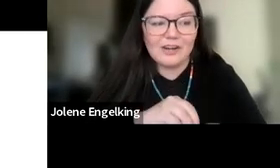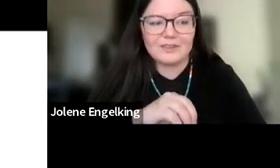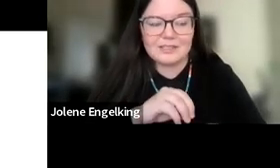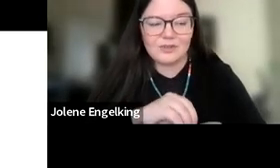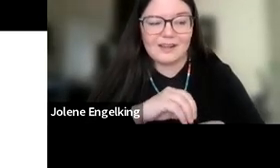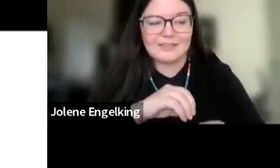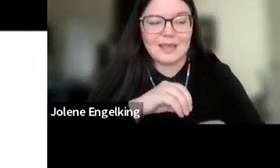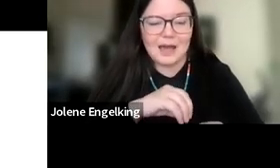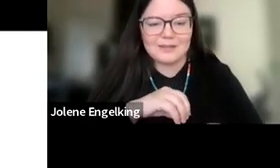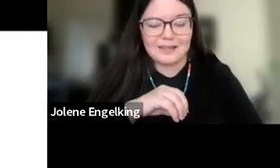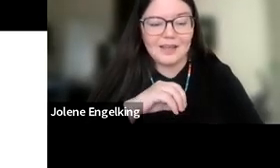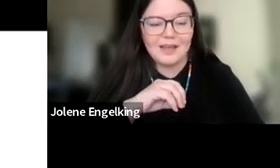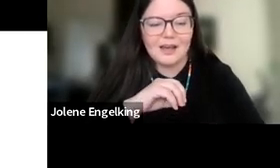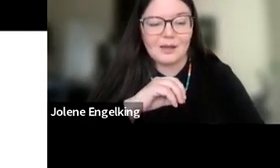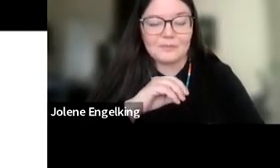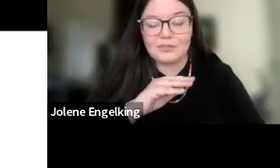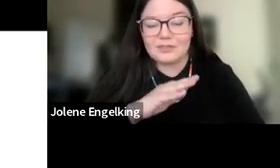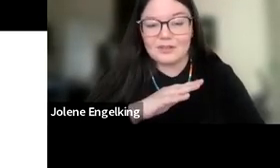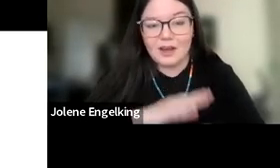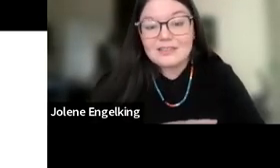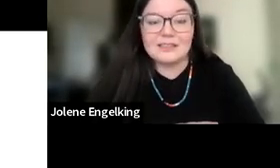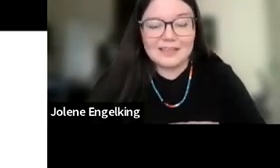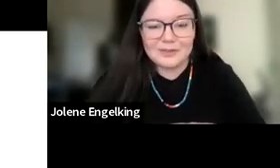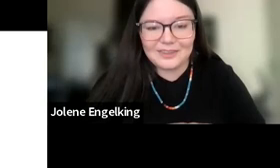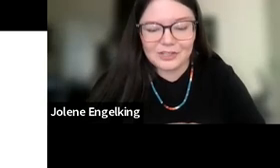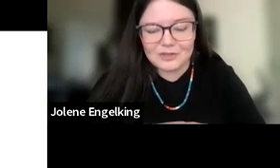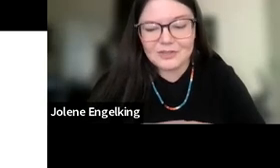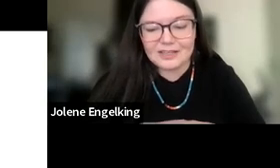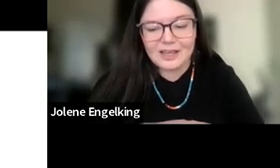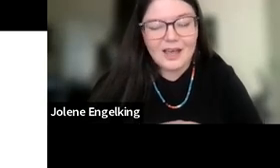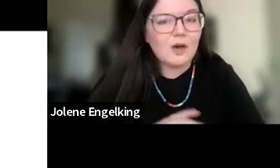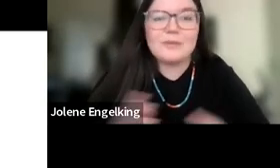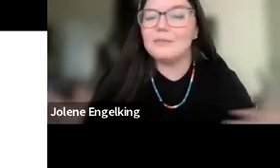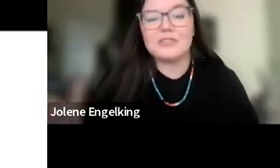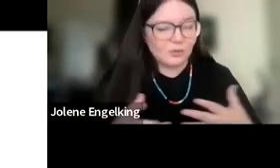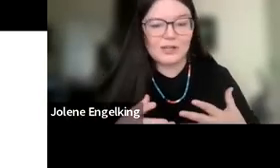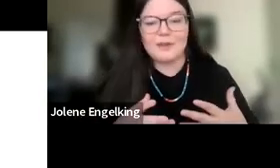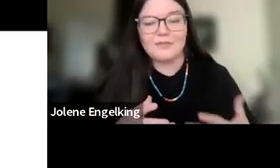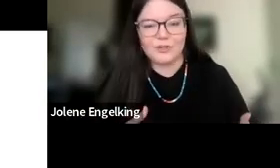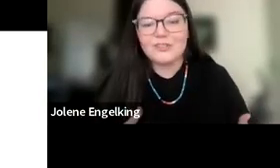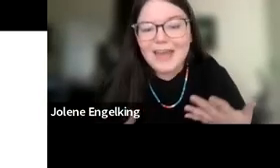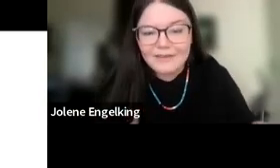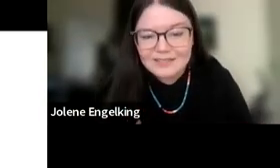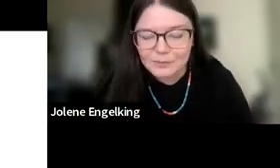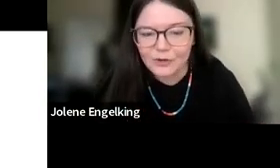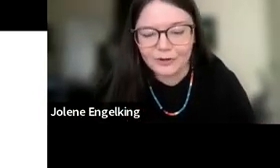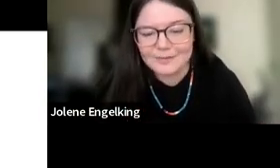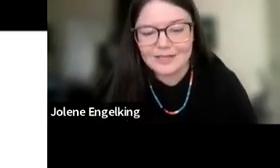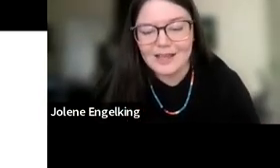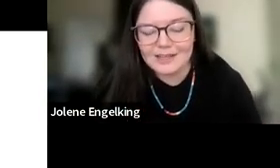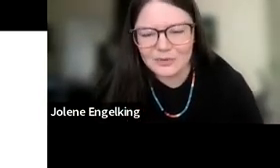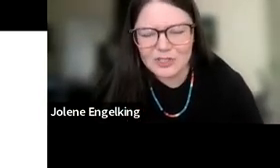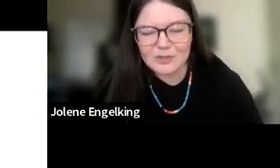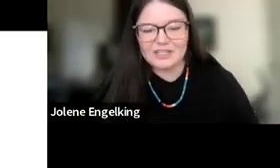they're aware that sexual violence is happening constantly within their community, people still weren't coming forward to the advocacy